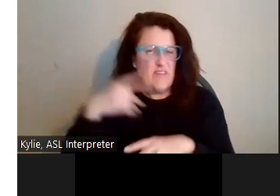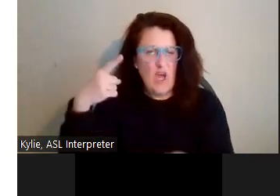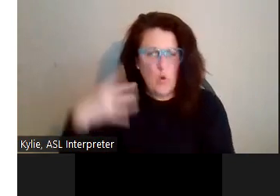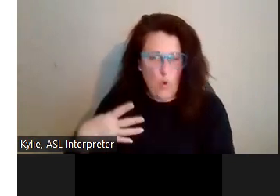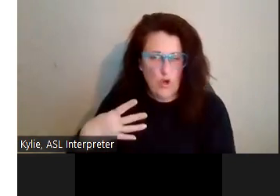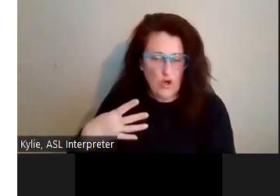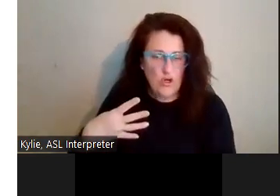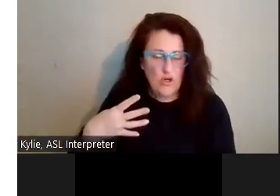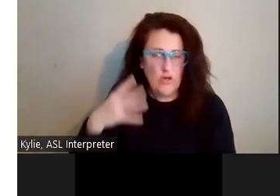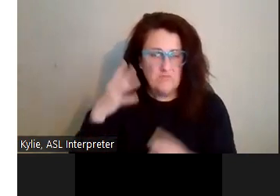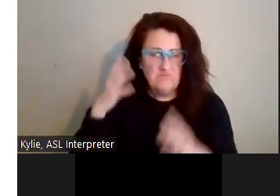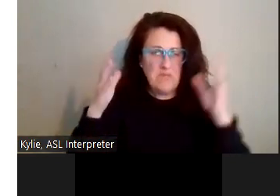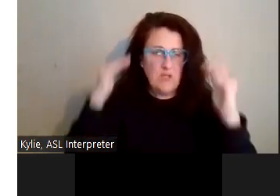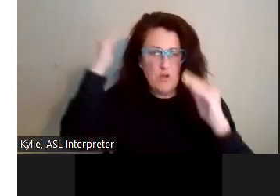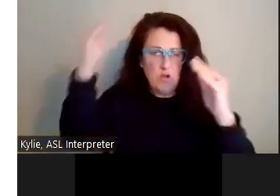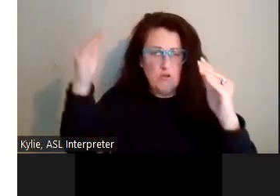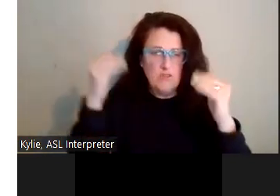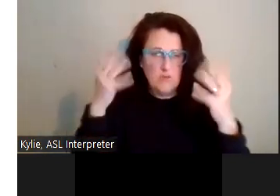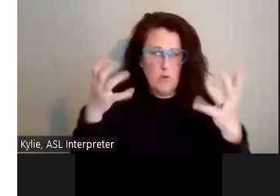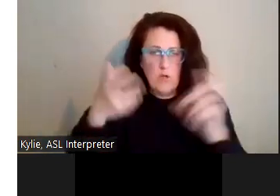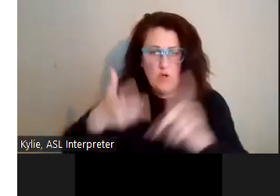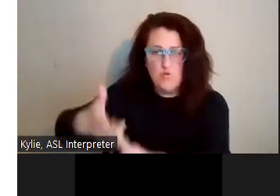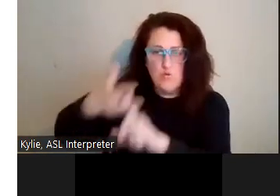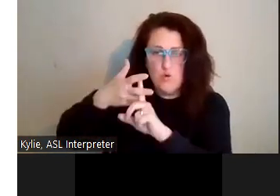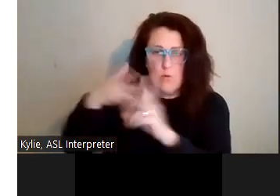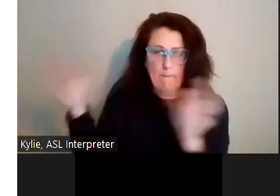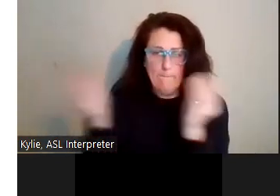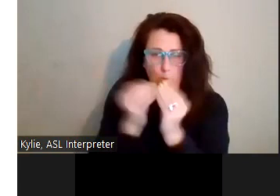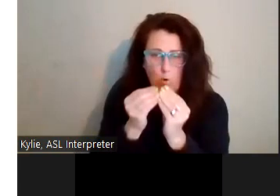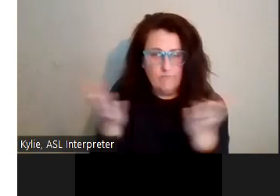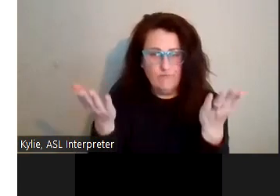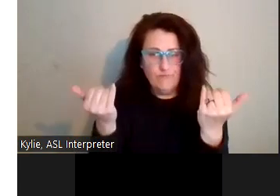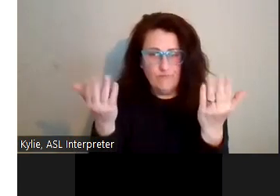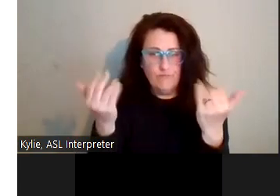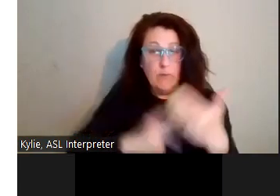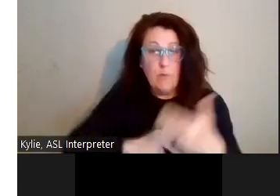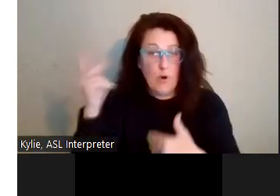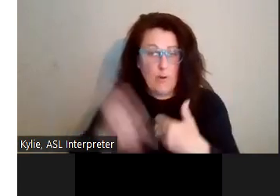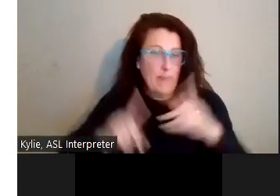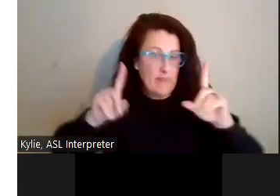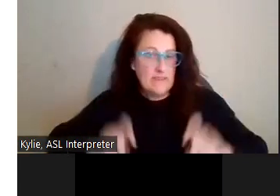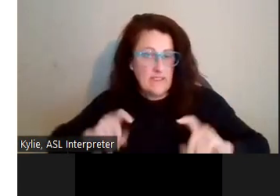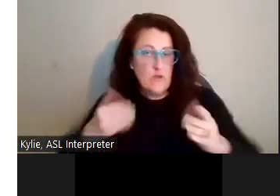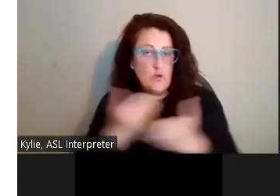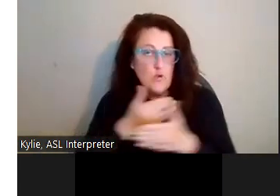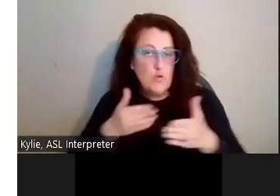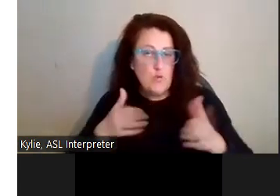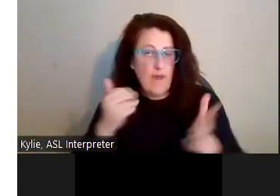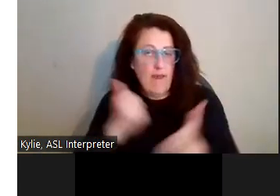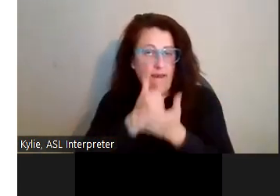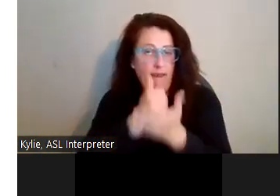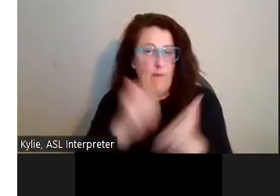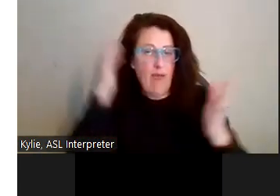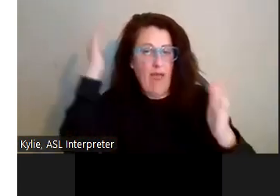now. So we're looking for lots more to join our program. We are testing new ways to help young adults on their